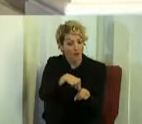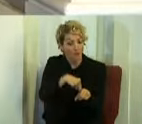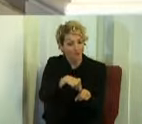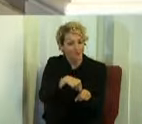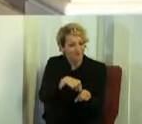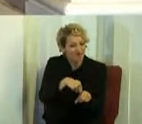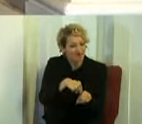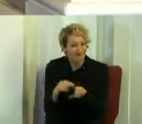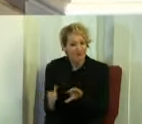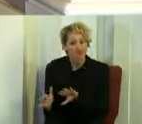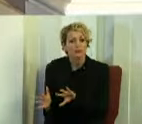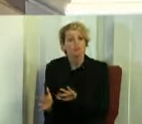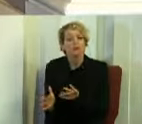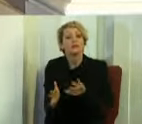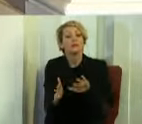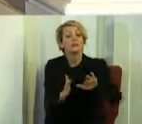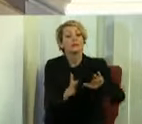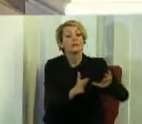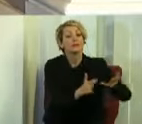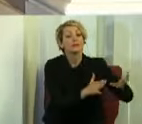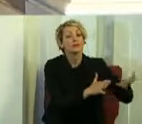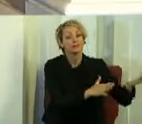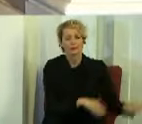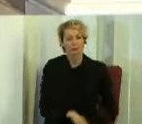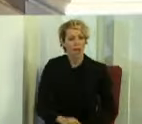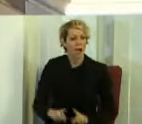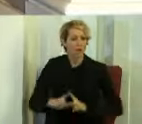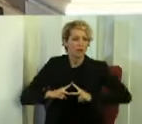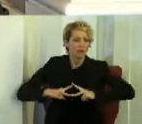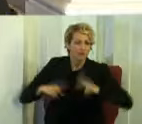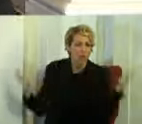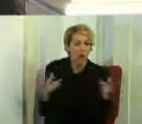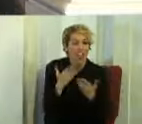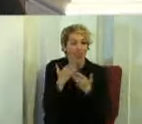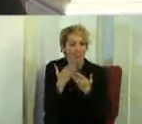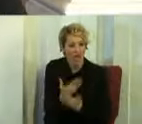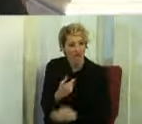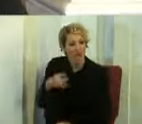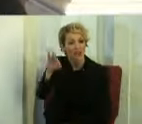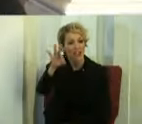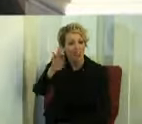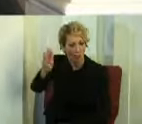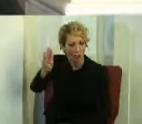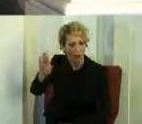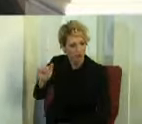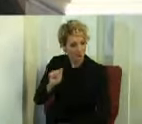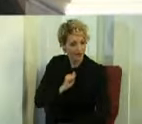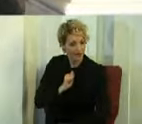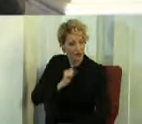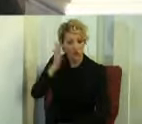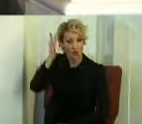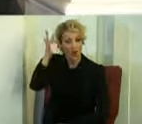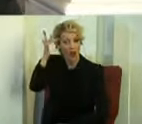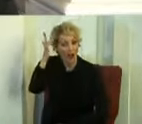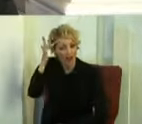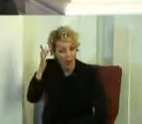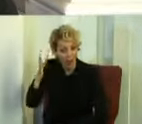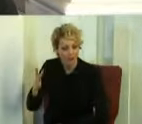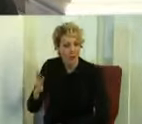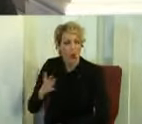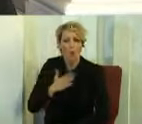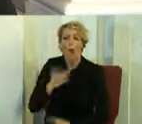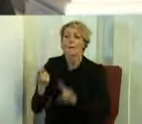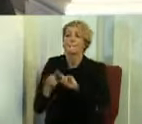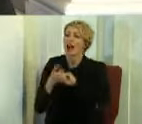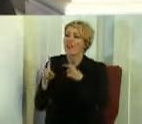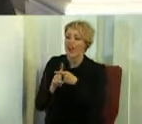this place. I am very, very grateful for Facebook myself because I understand that one of my friends on Facebook is here